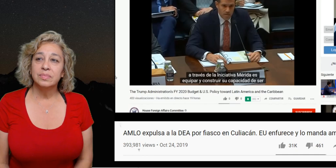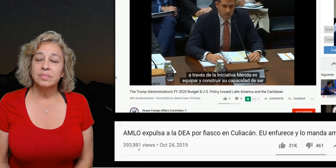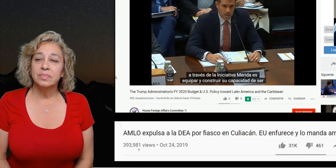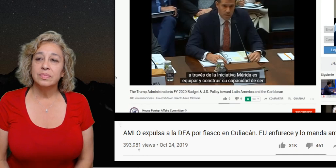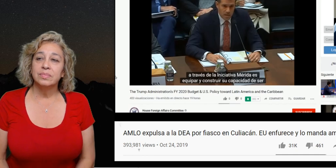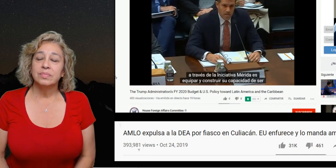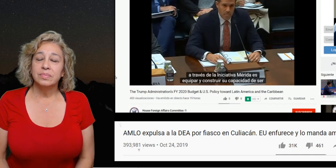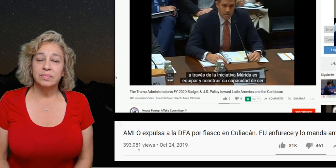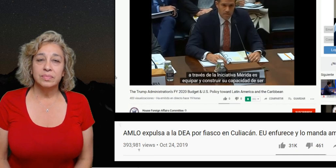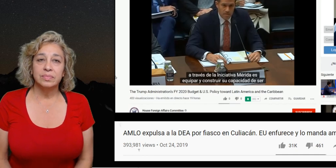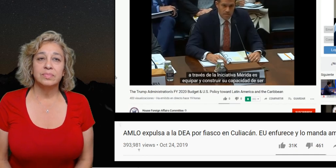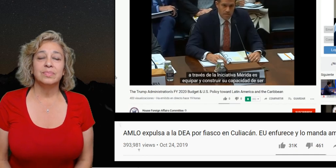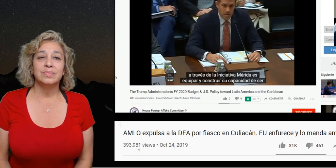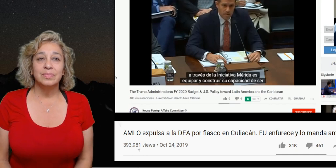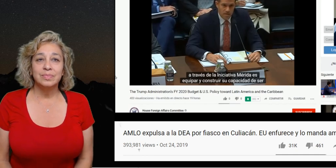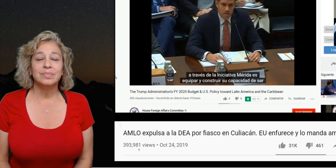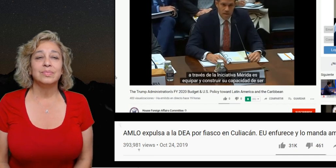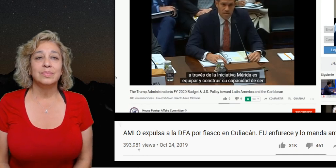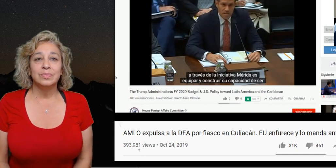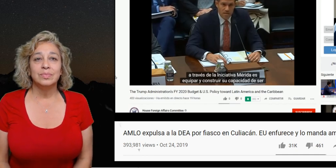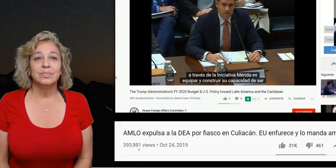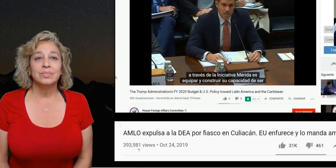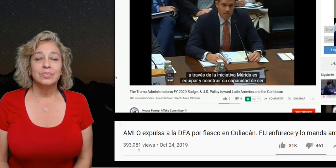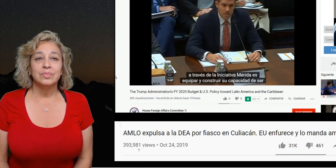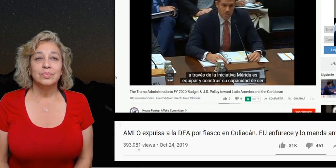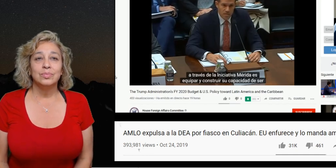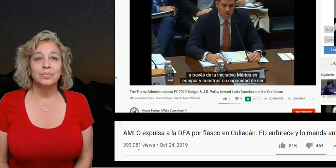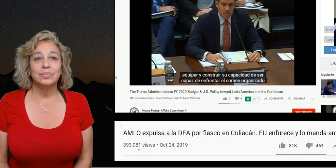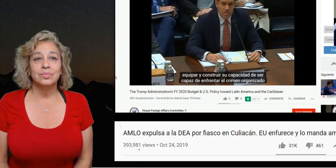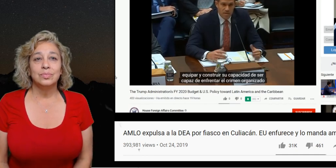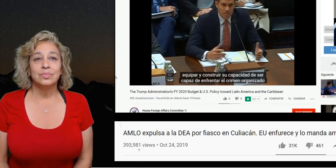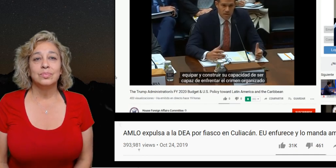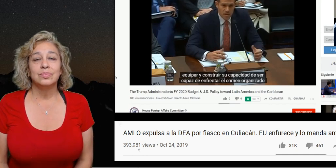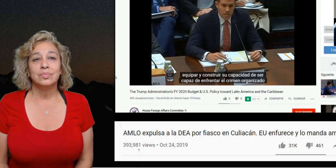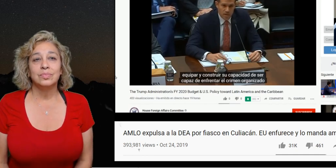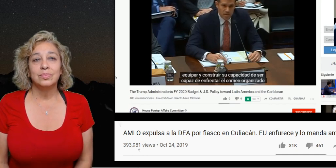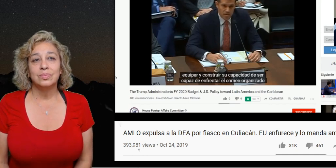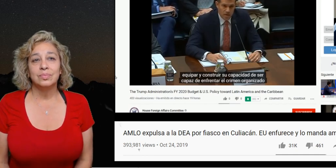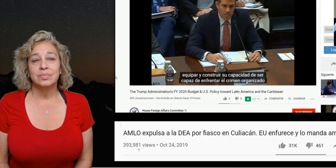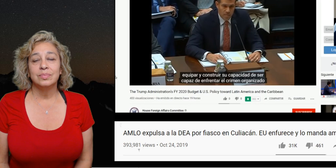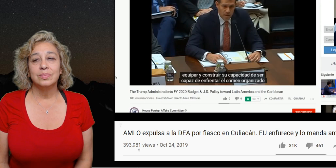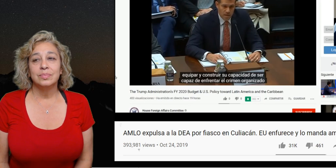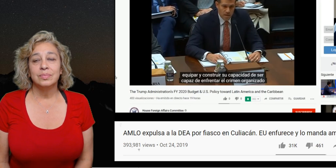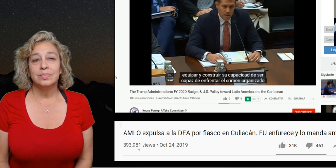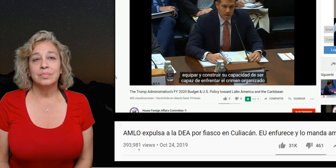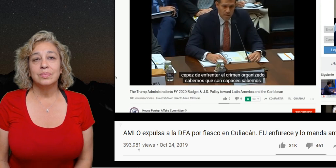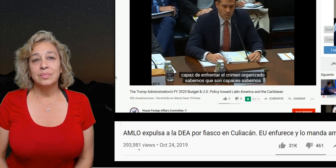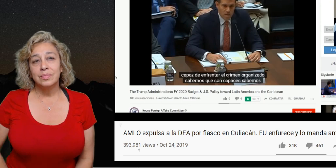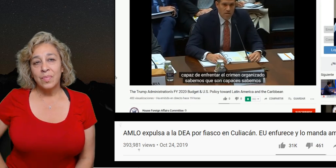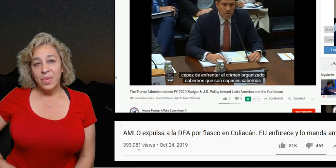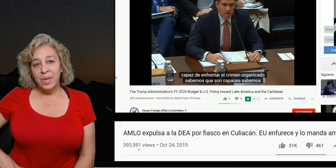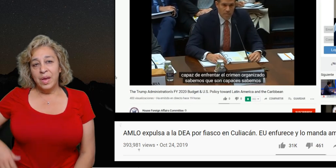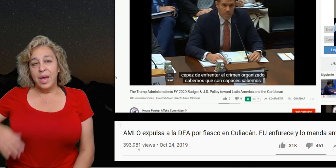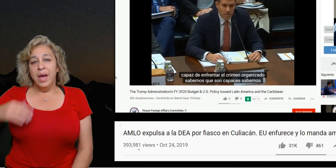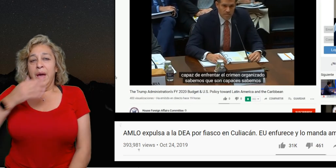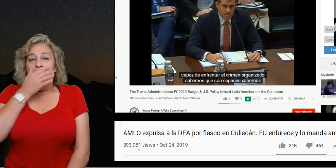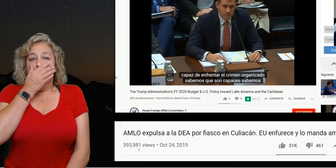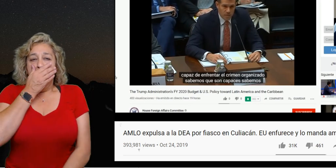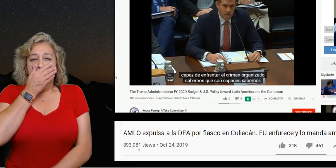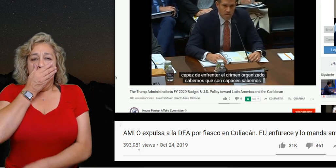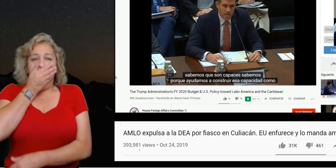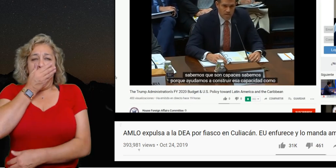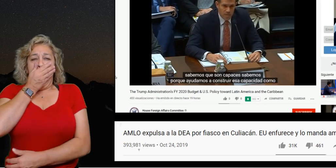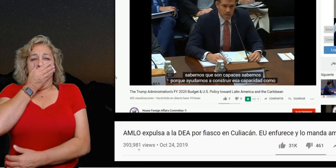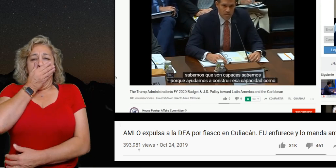equip and build their capacity to be able to confront organized crime. We know that they're capable.